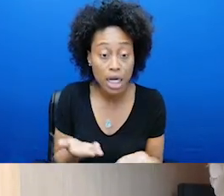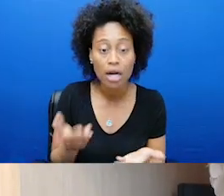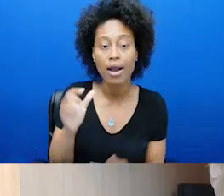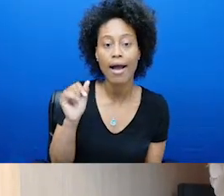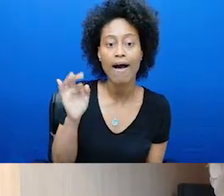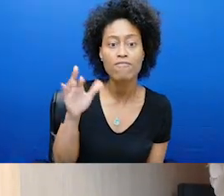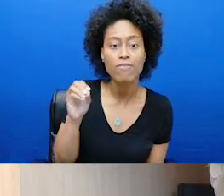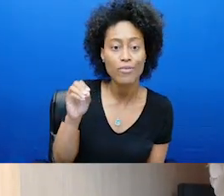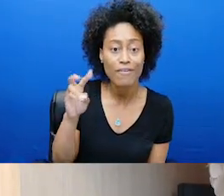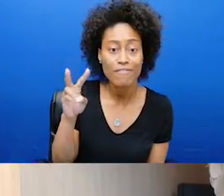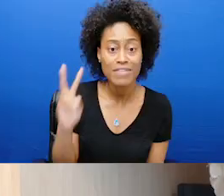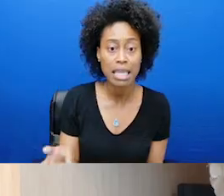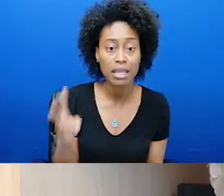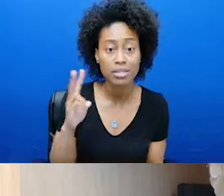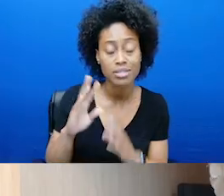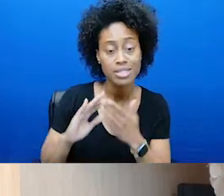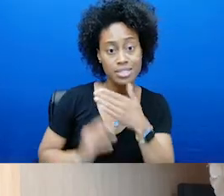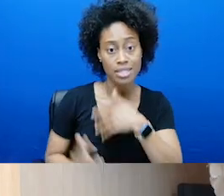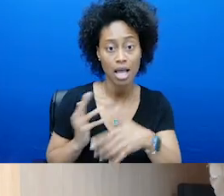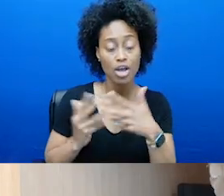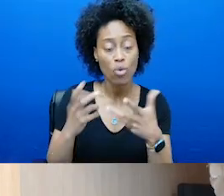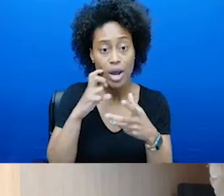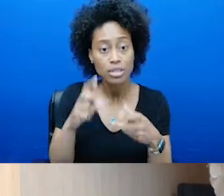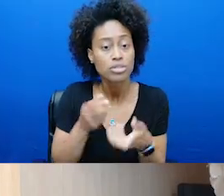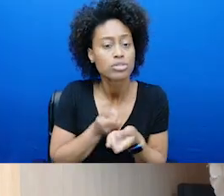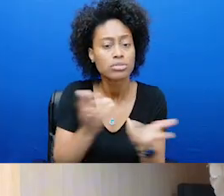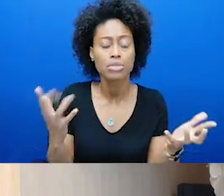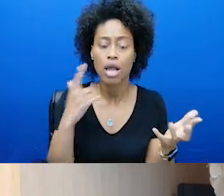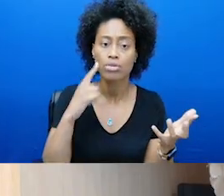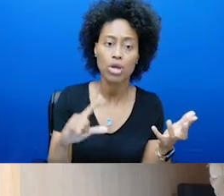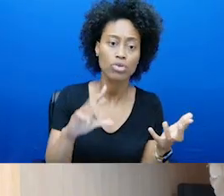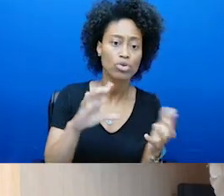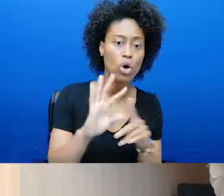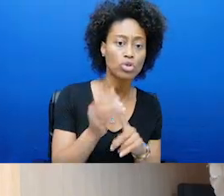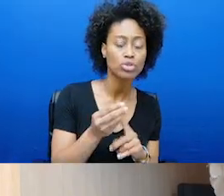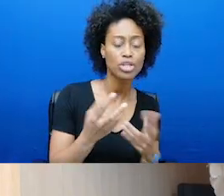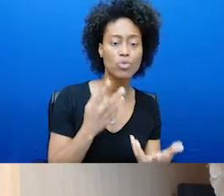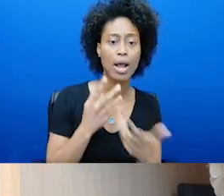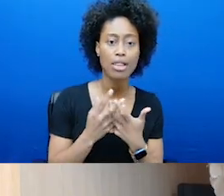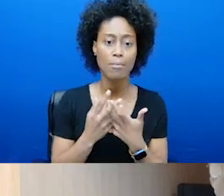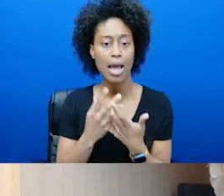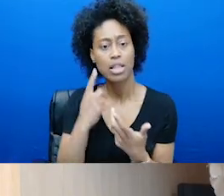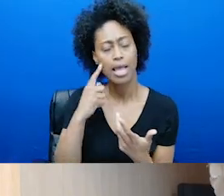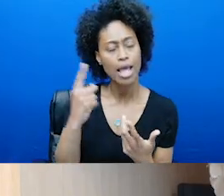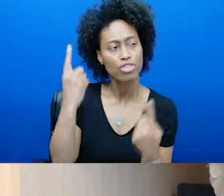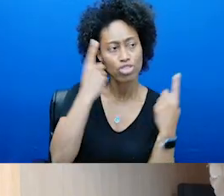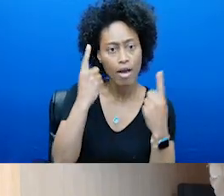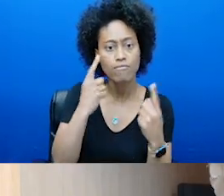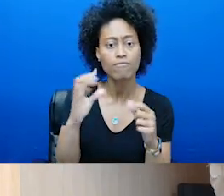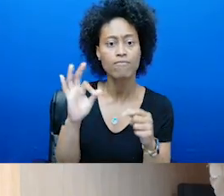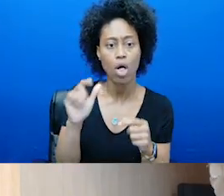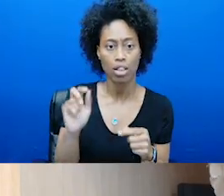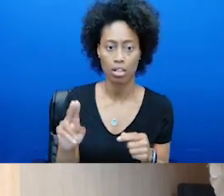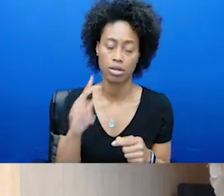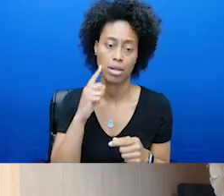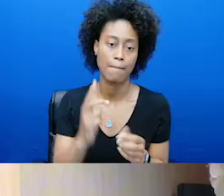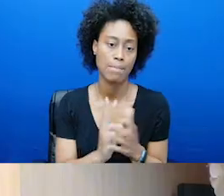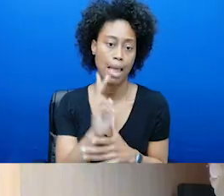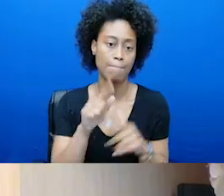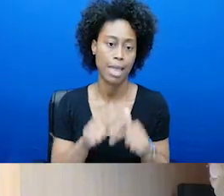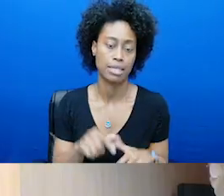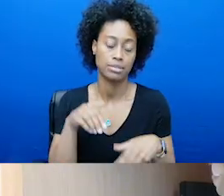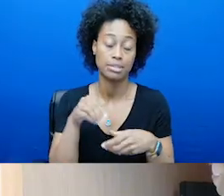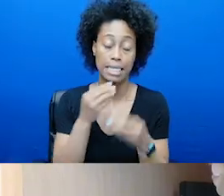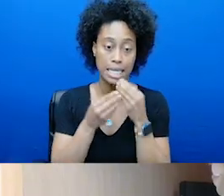Society are dedicated to sharing affordable and culturally relevant recipes for those looking to incorporate more plant-based eating into